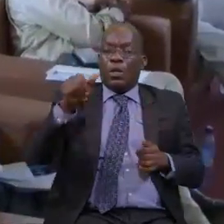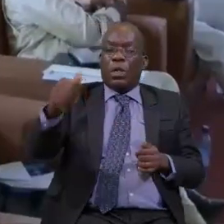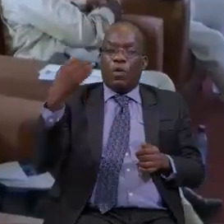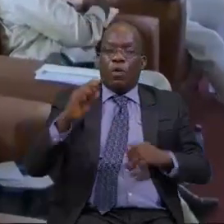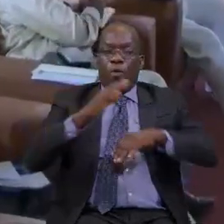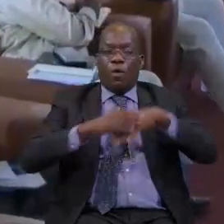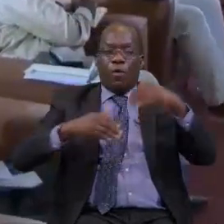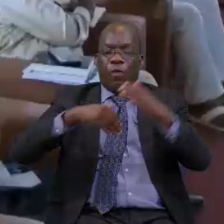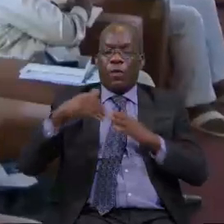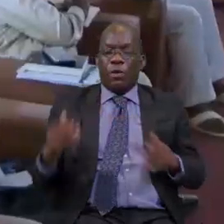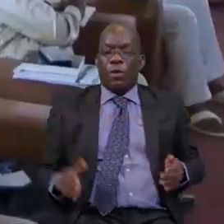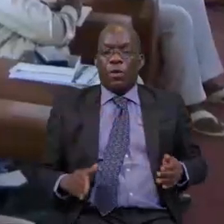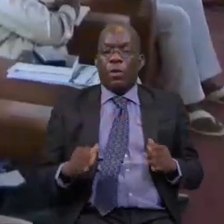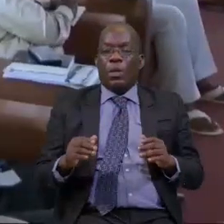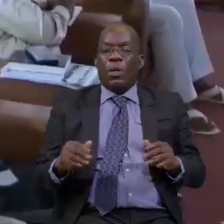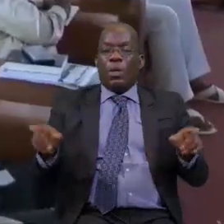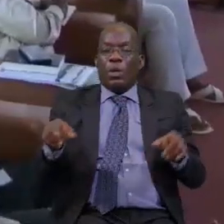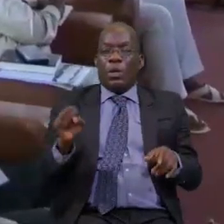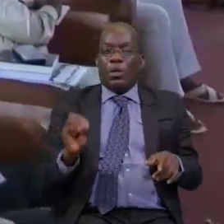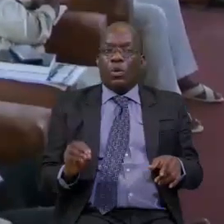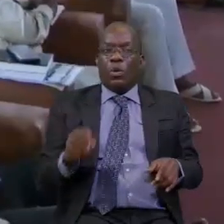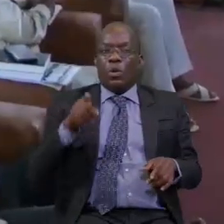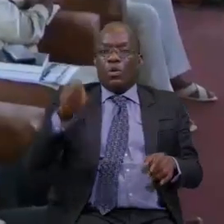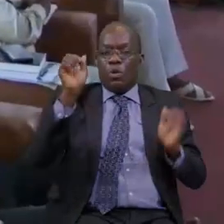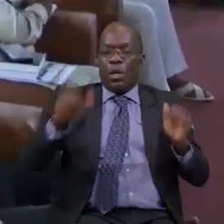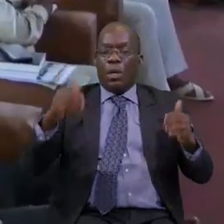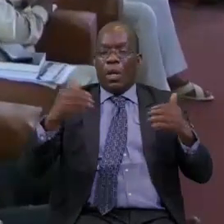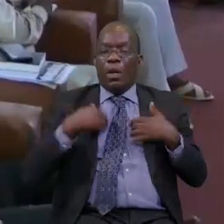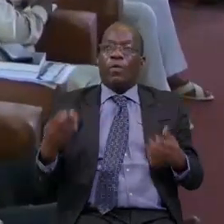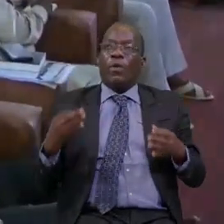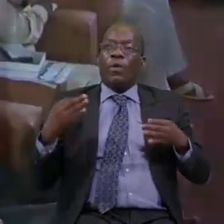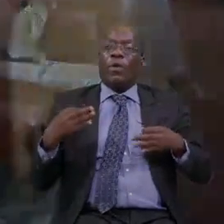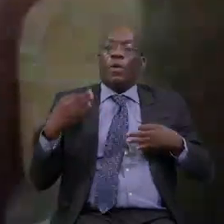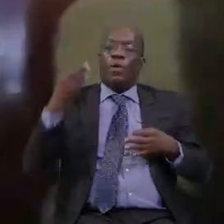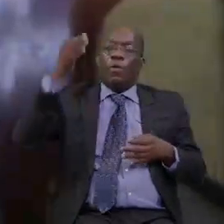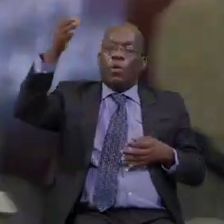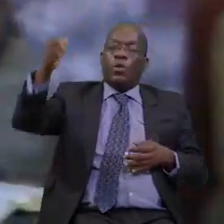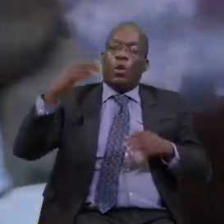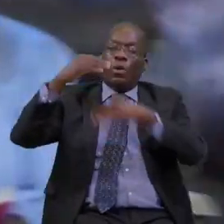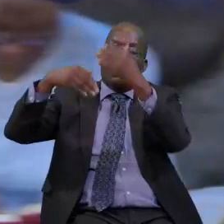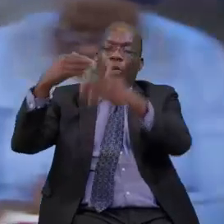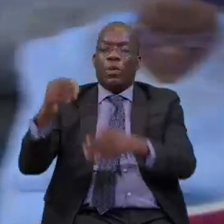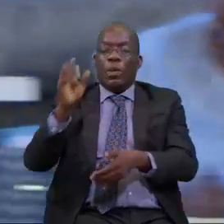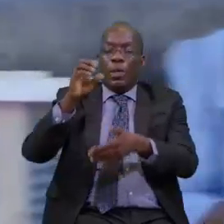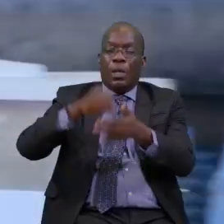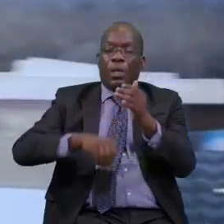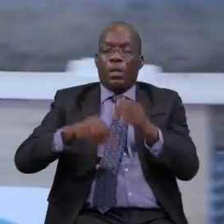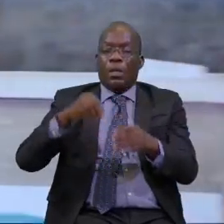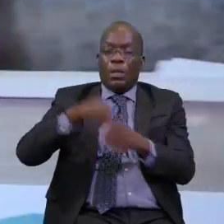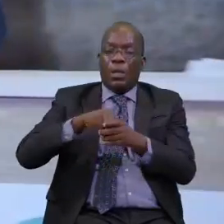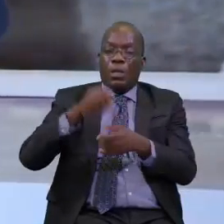can have the future progress. We're coming to chapter 9. In chapter 9 is